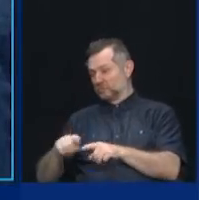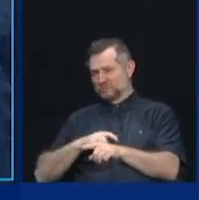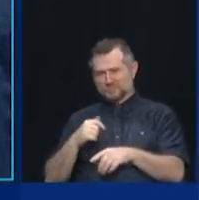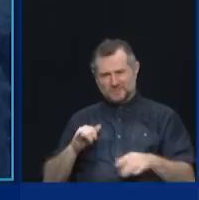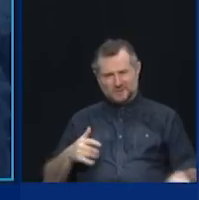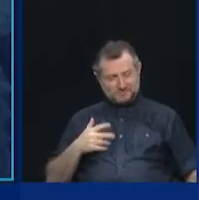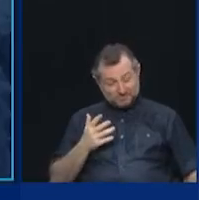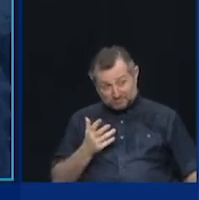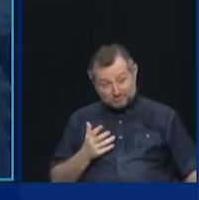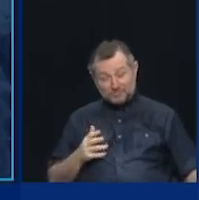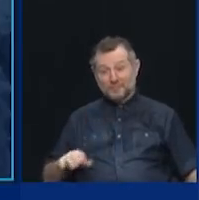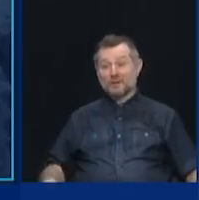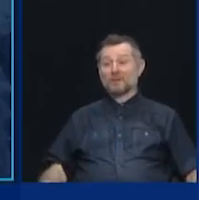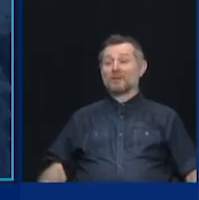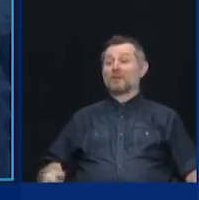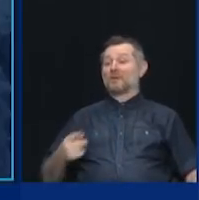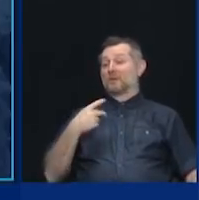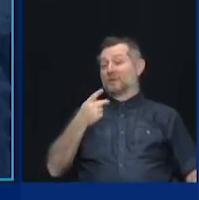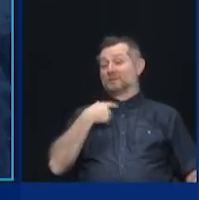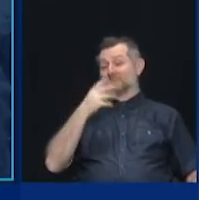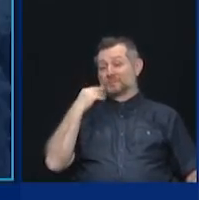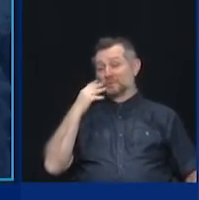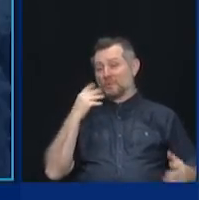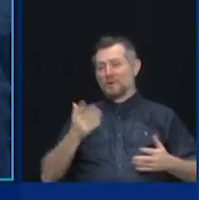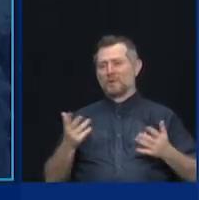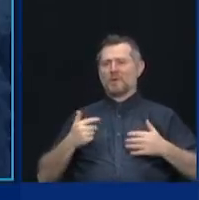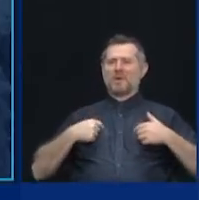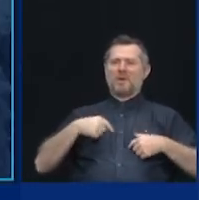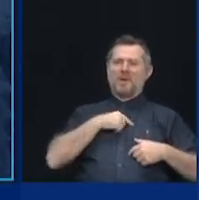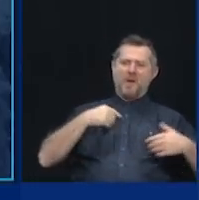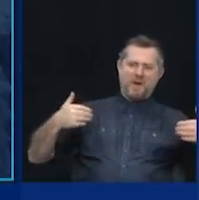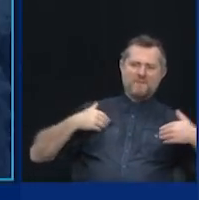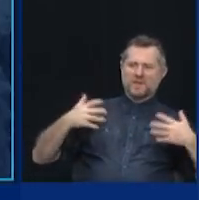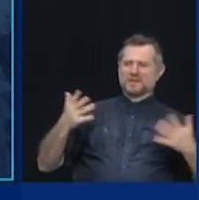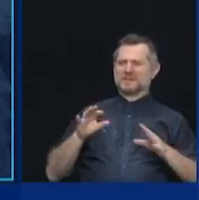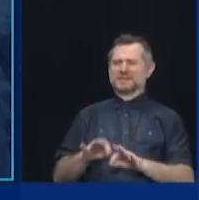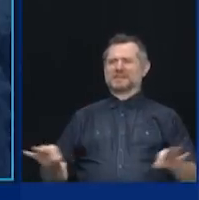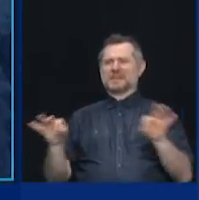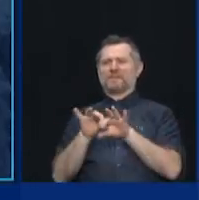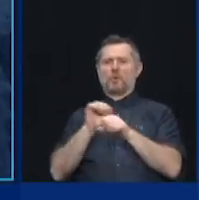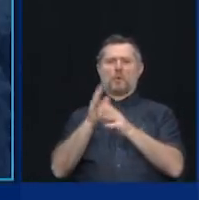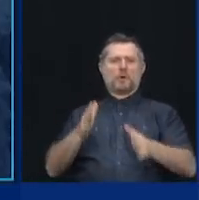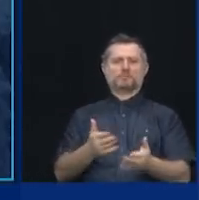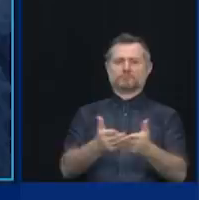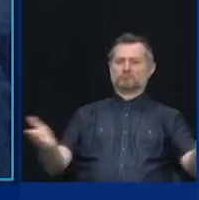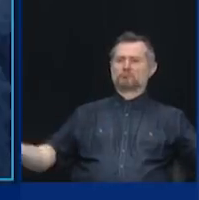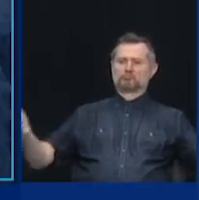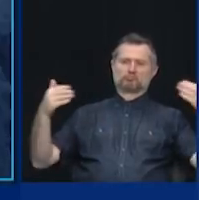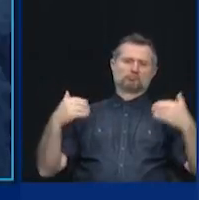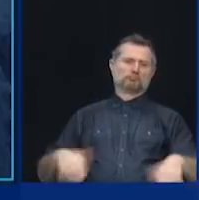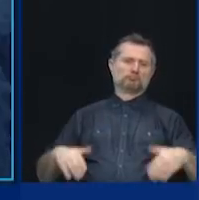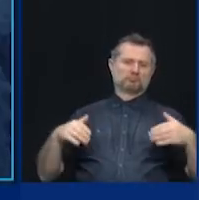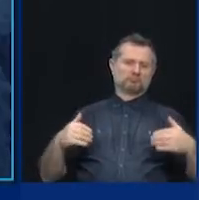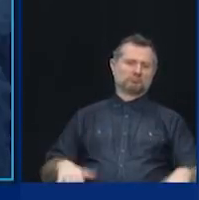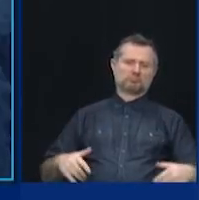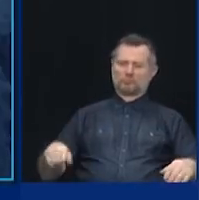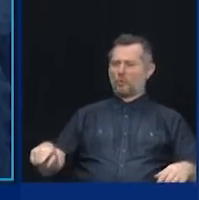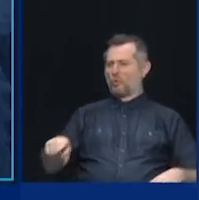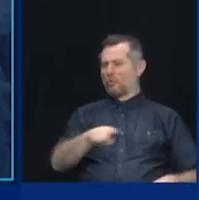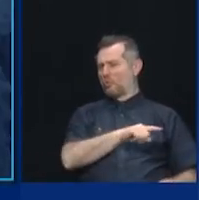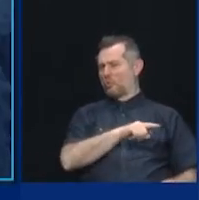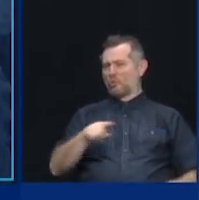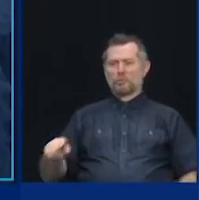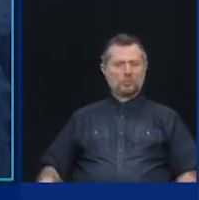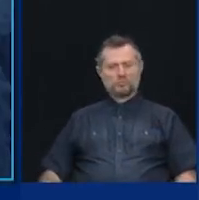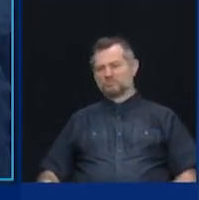have? We had essential workers who did the